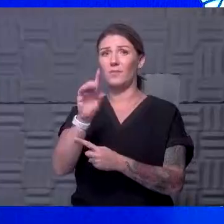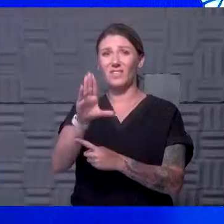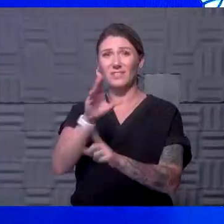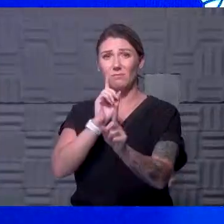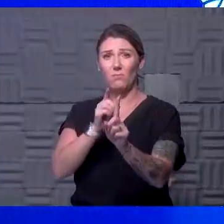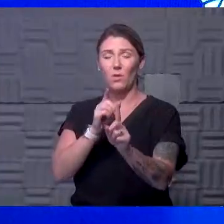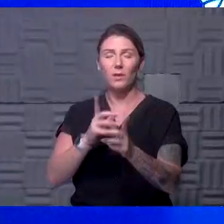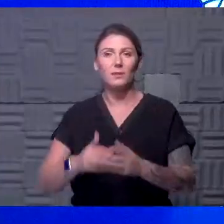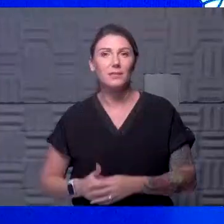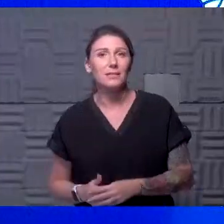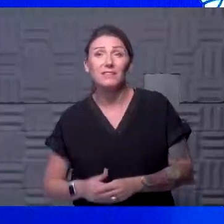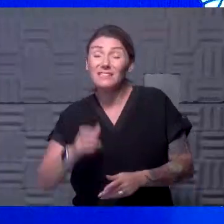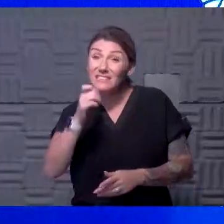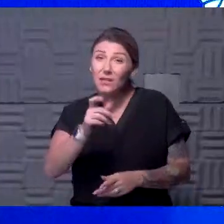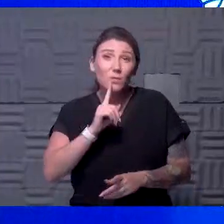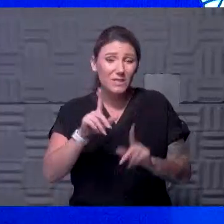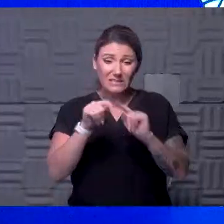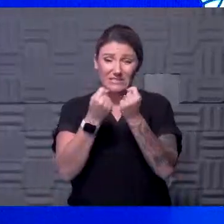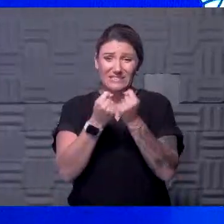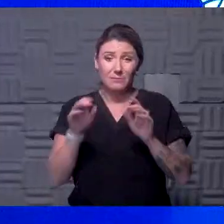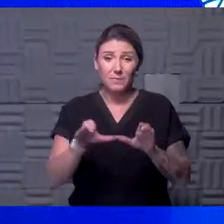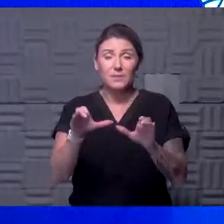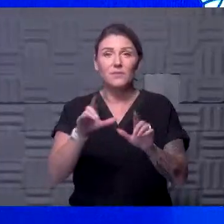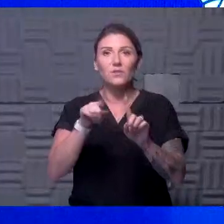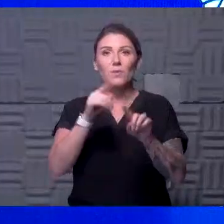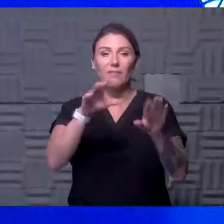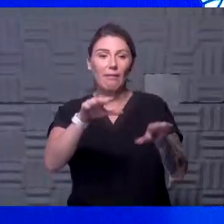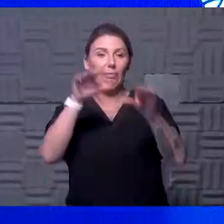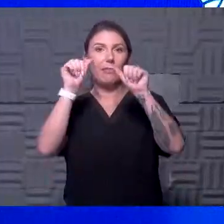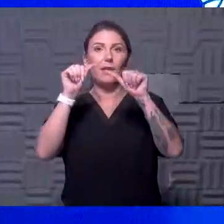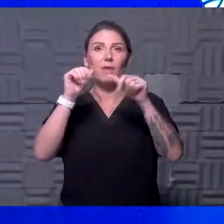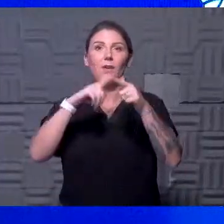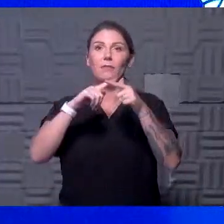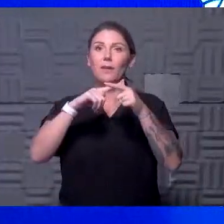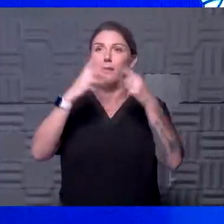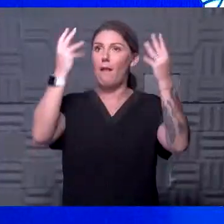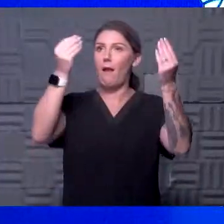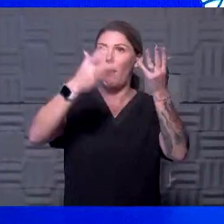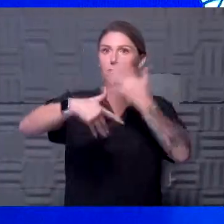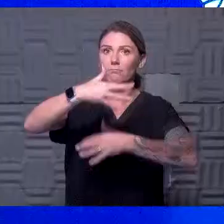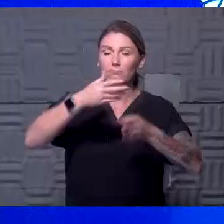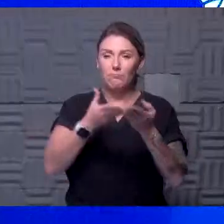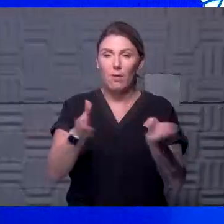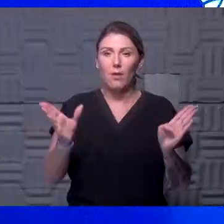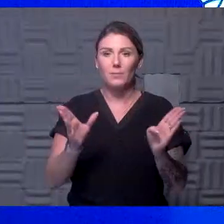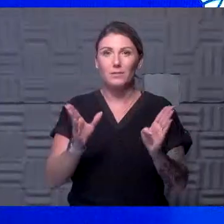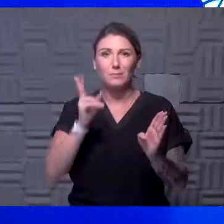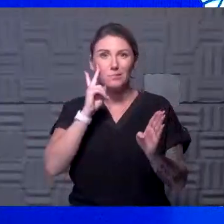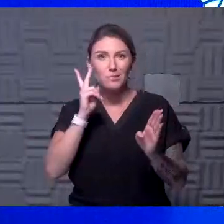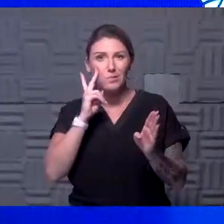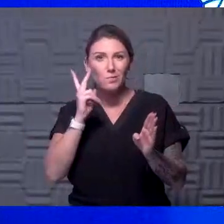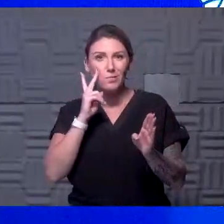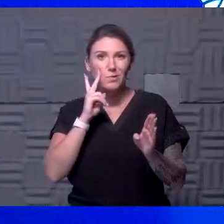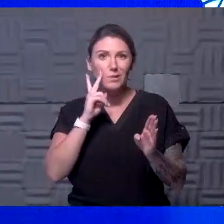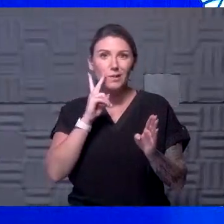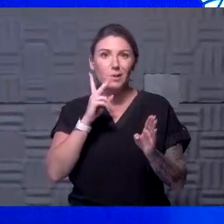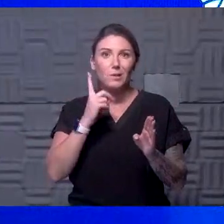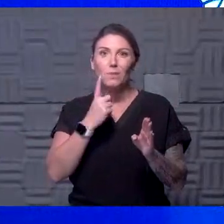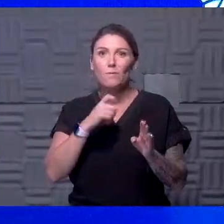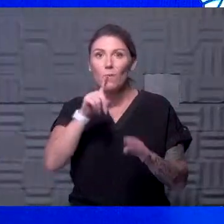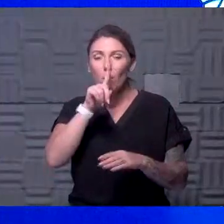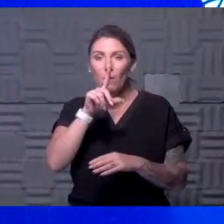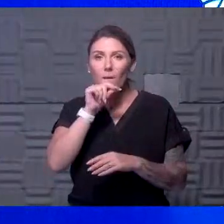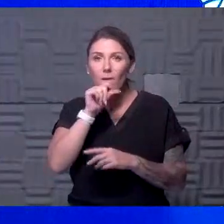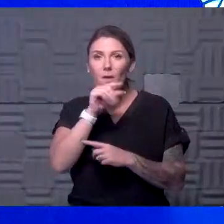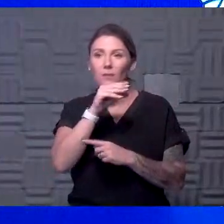gosh, it's not really the team activity. It's when they leave and go outside in the public. And if you look at what happened with the Cardinals and the Marlins, it wasn't the team activity. It's what happened